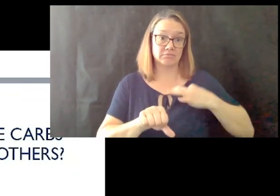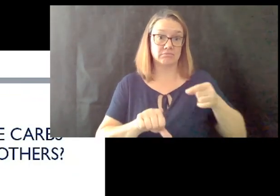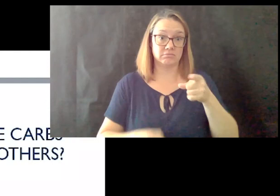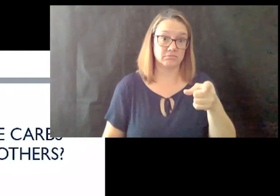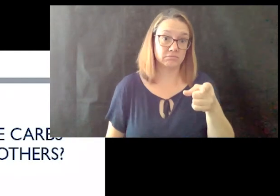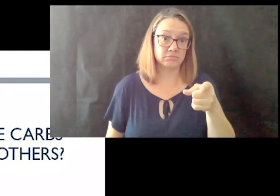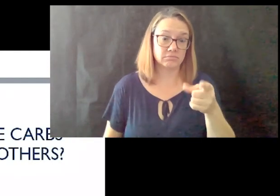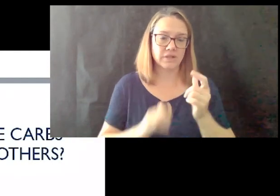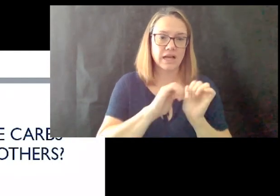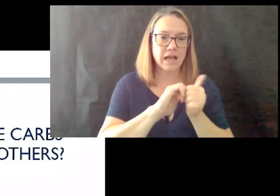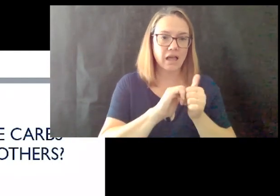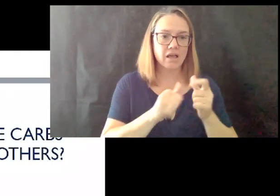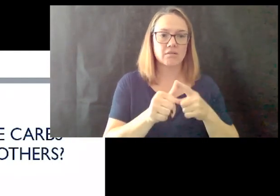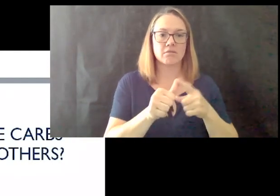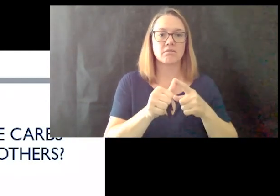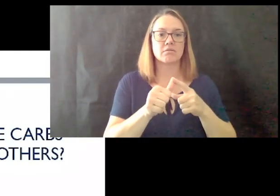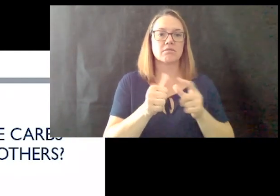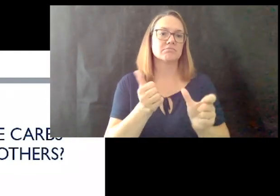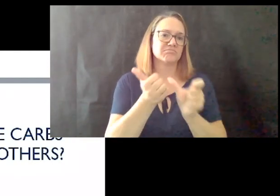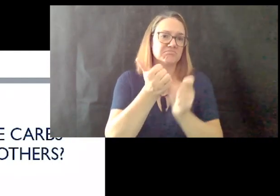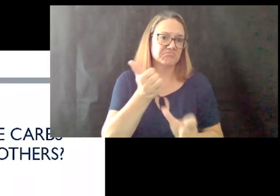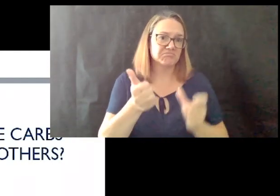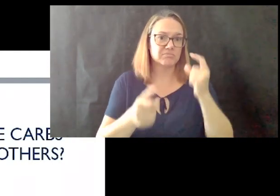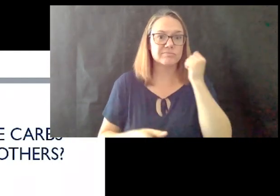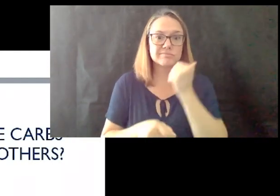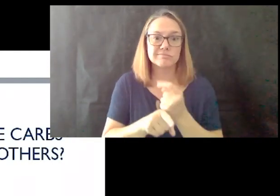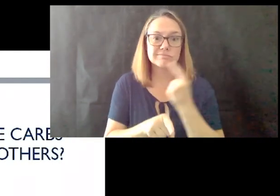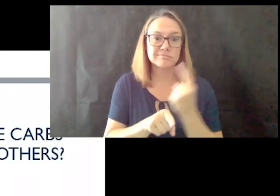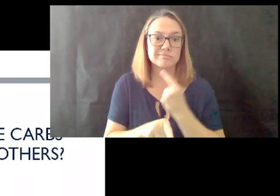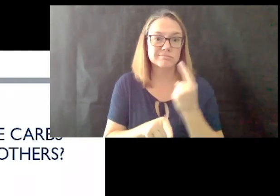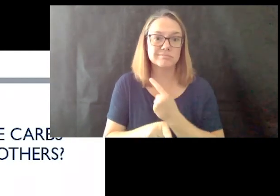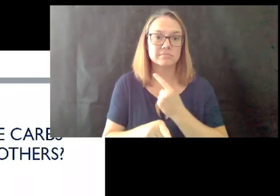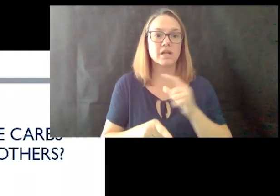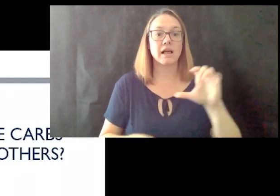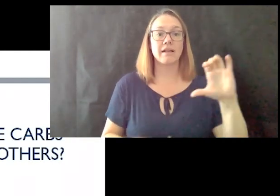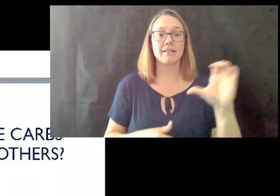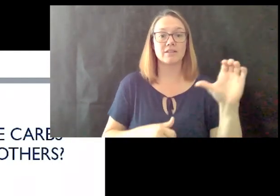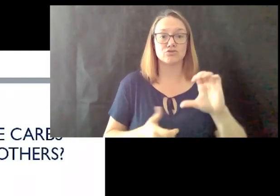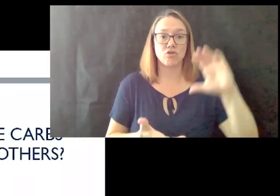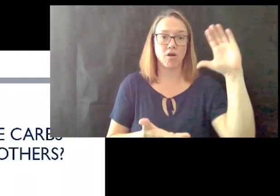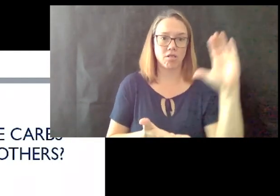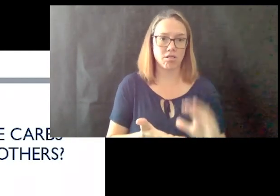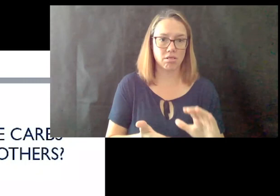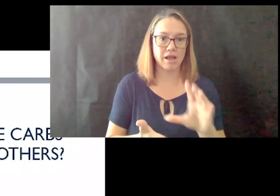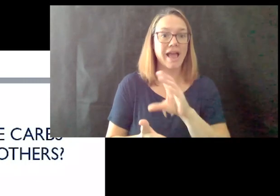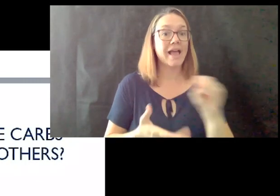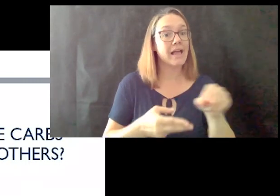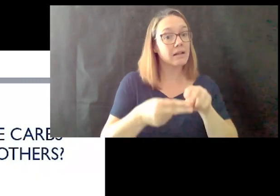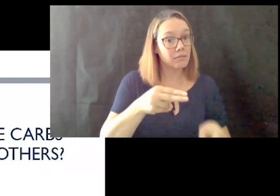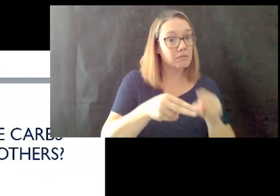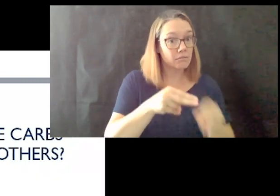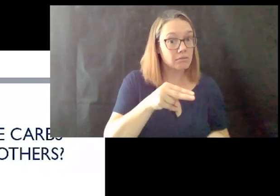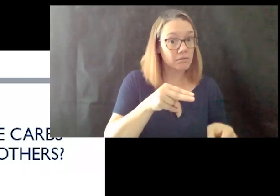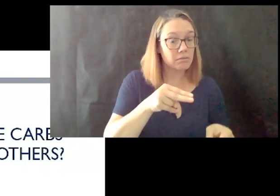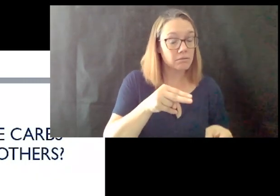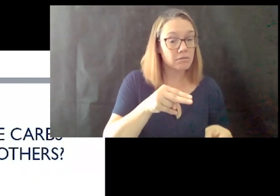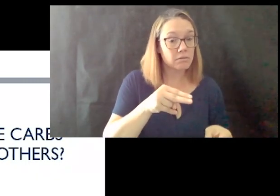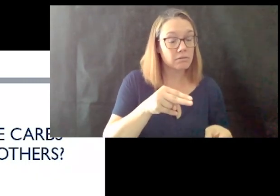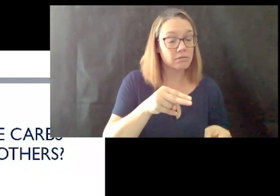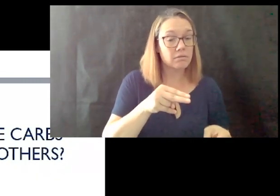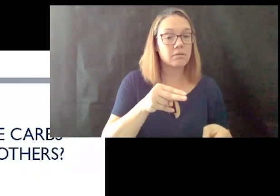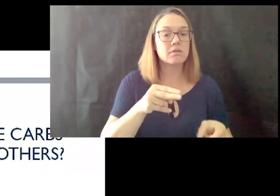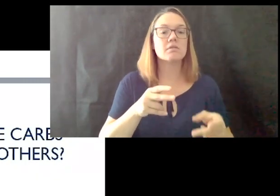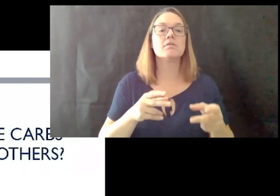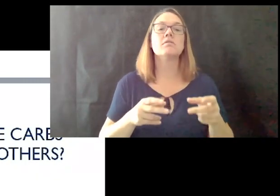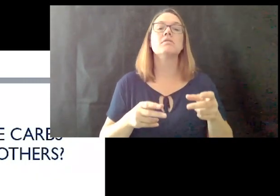can do a lot of things for you. It can normalize your bowel movement, lower your cholesterol, as well as help people to lose weight. Most importantly,